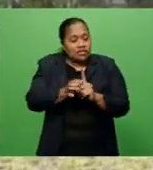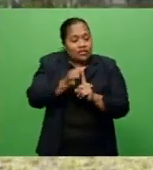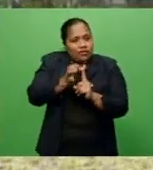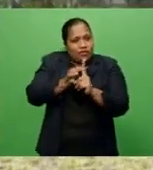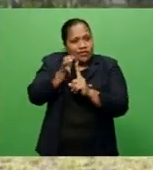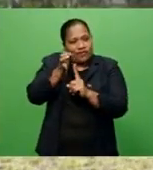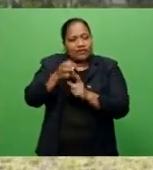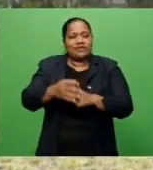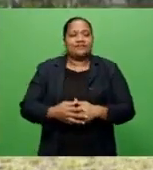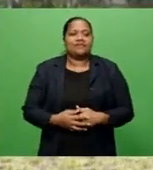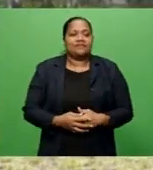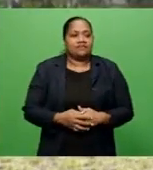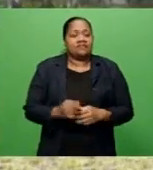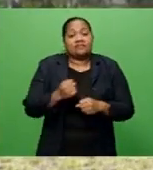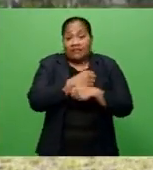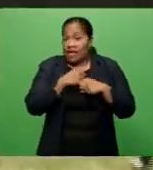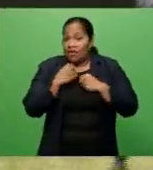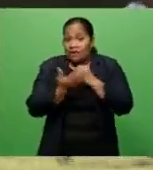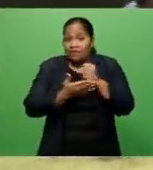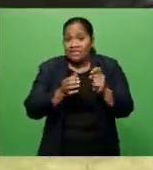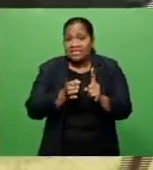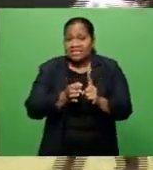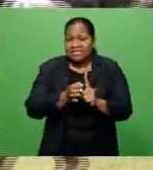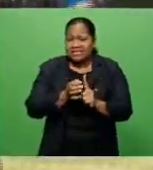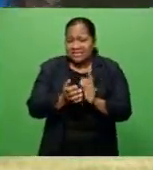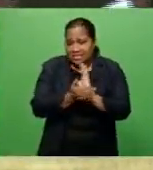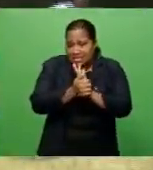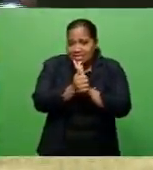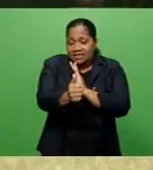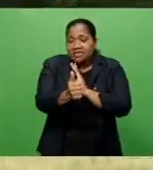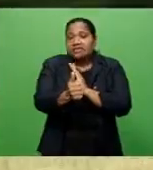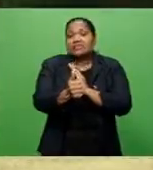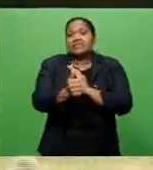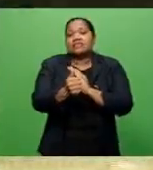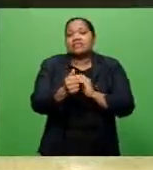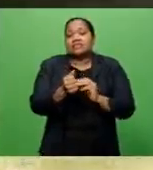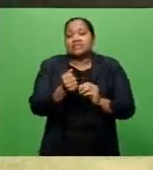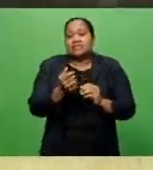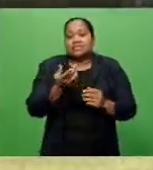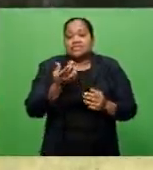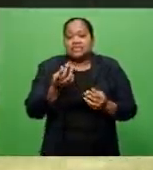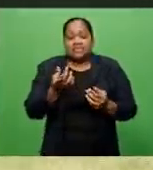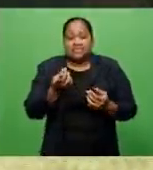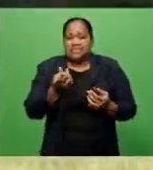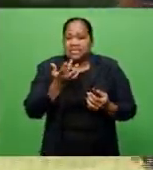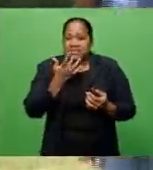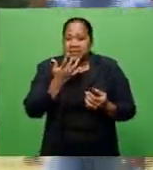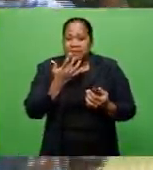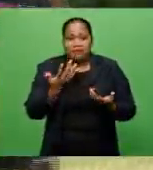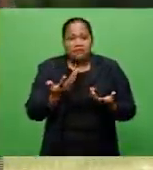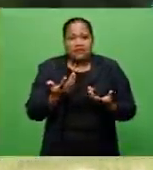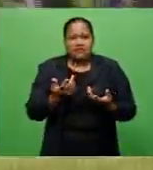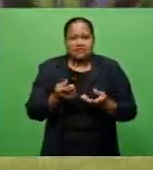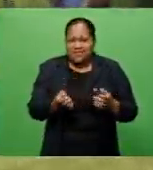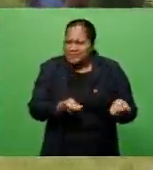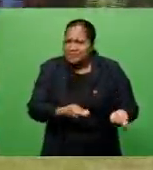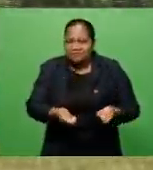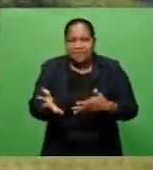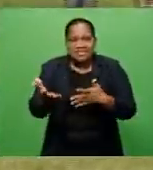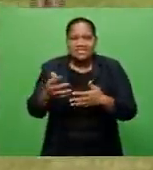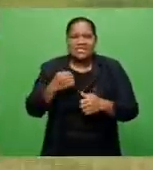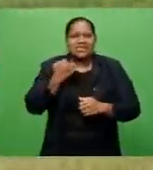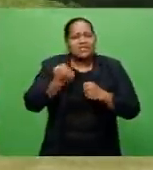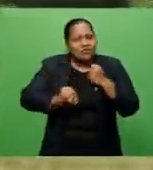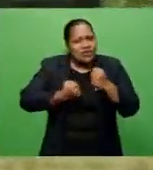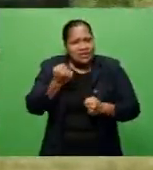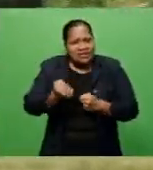basic skills, just to touch upon it. The simple passing and running, tackling, just